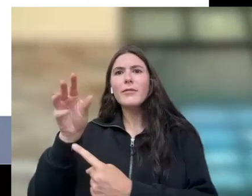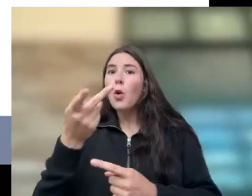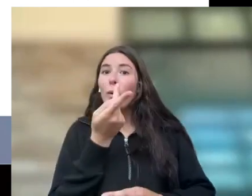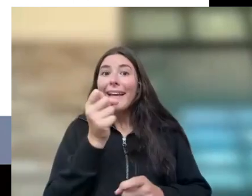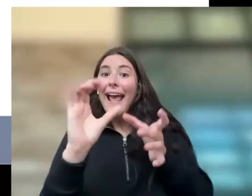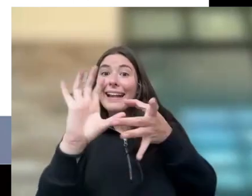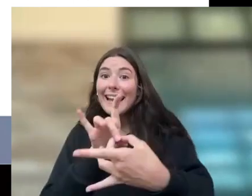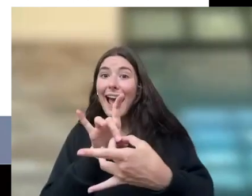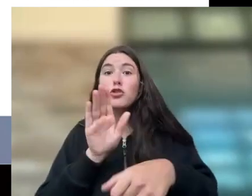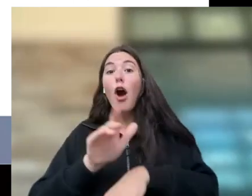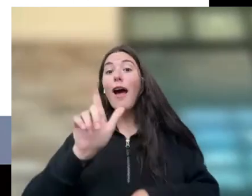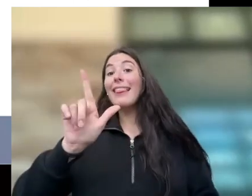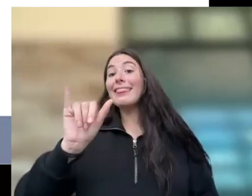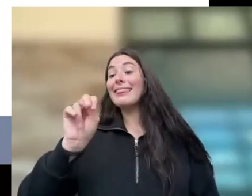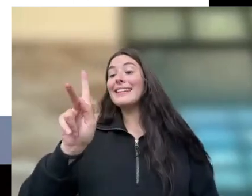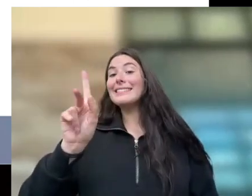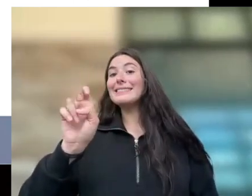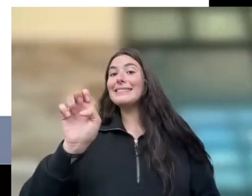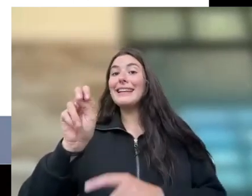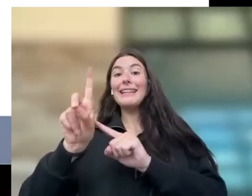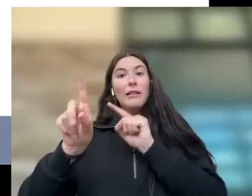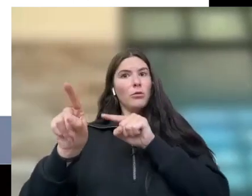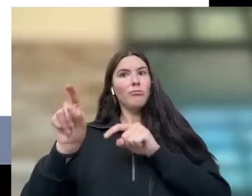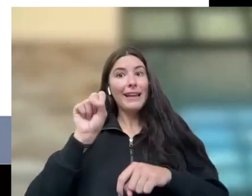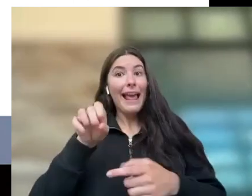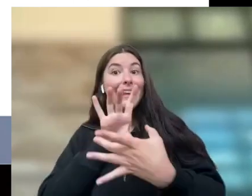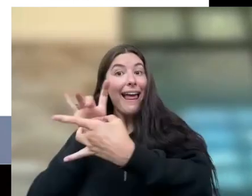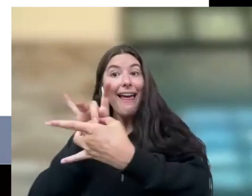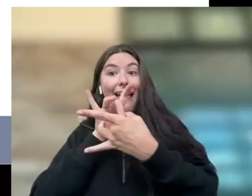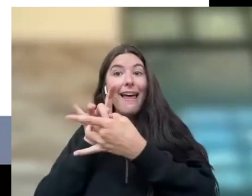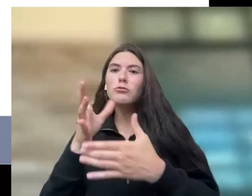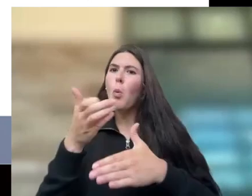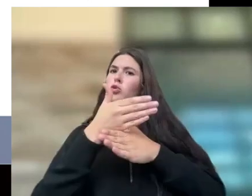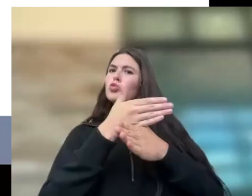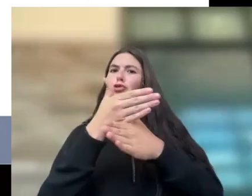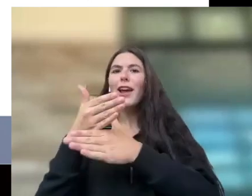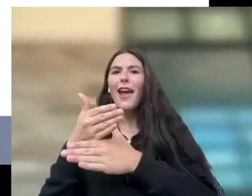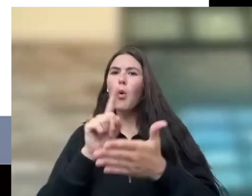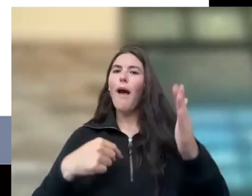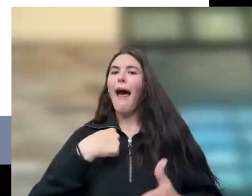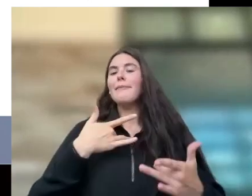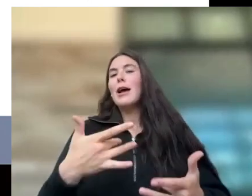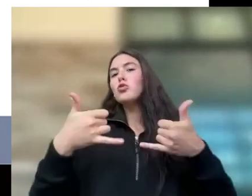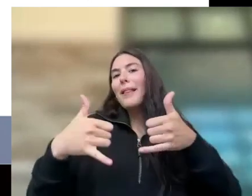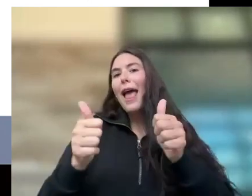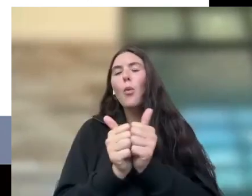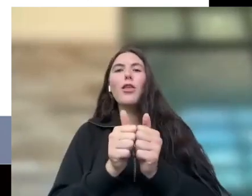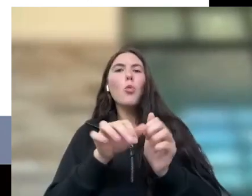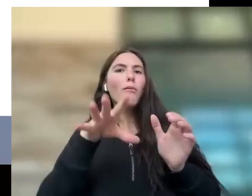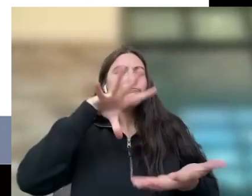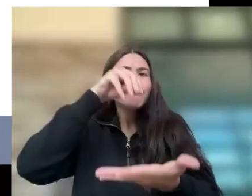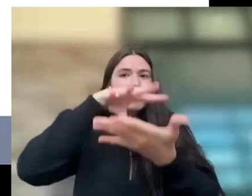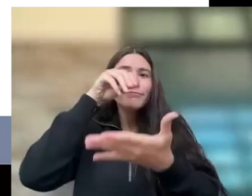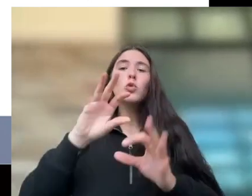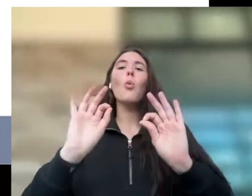on LinkedIn if you are there, where I like to share many of these things that I play with and that I find out about. Thank